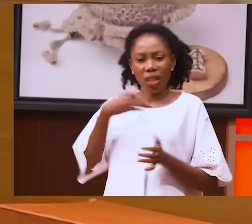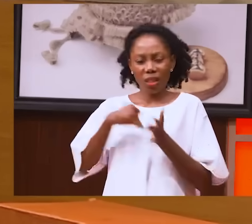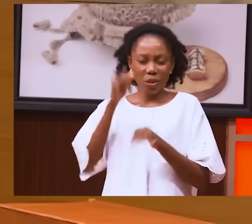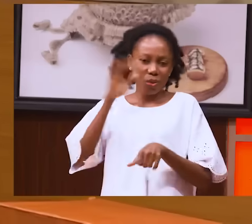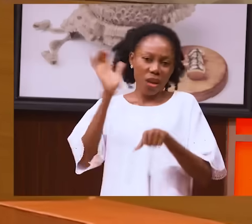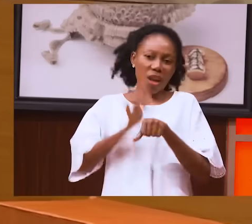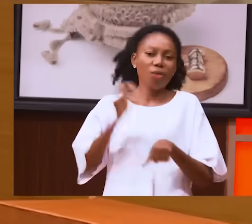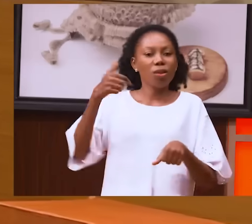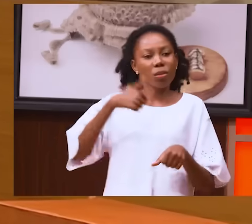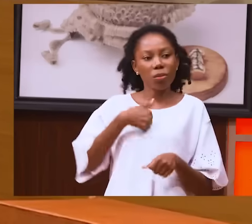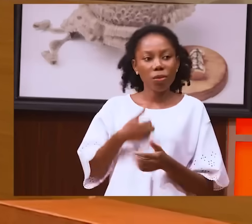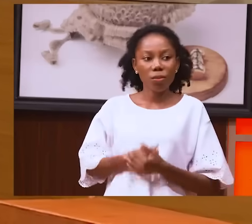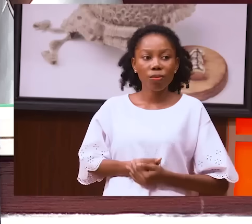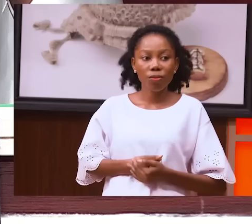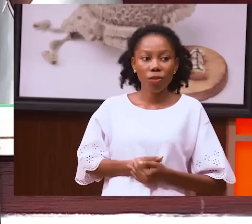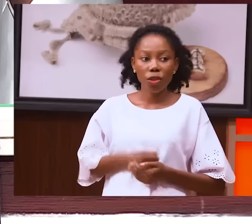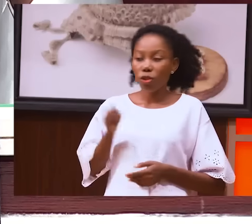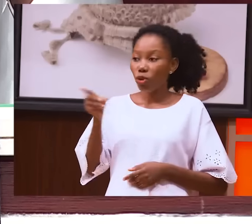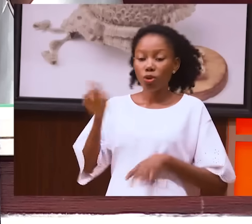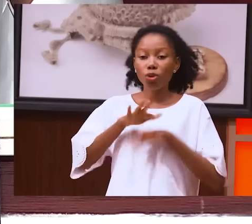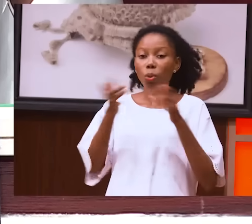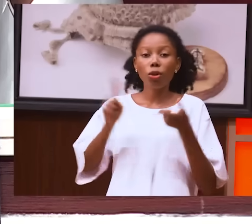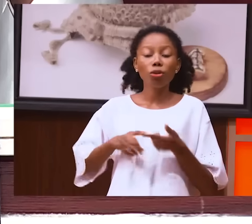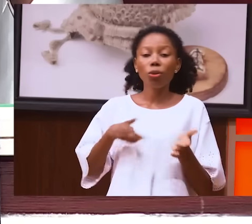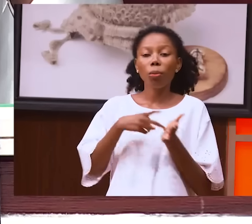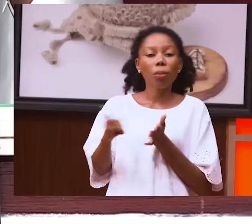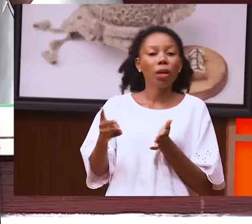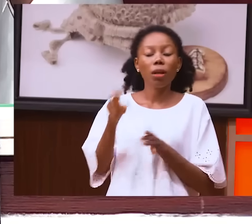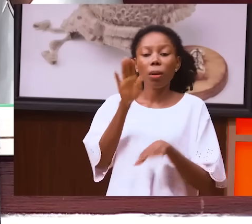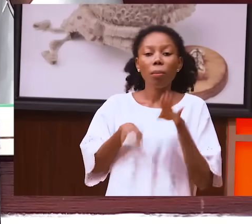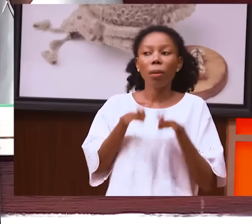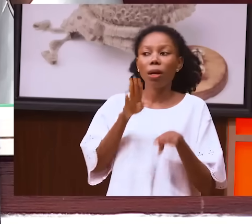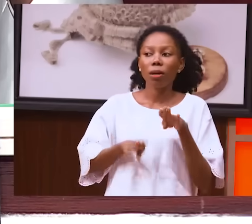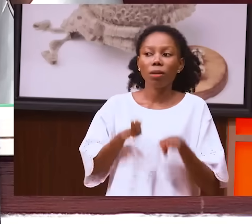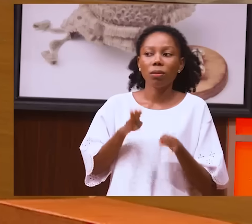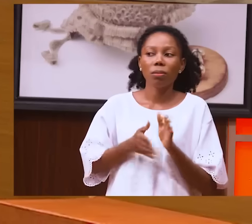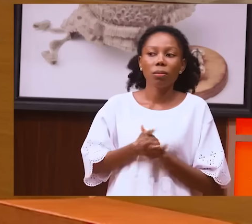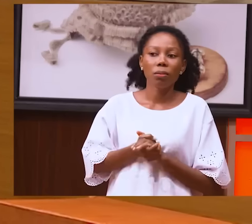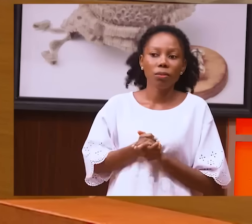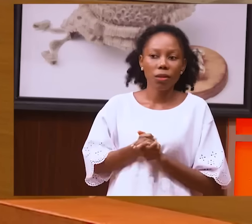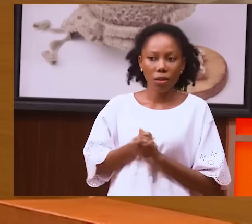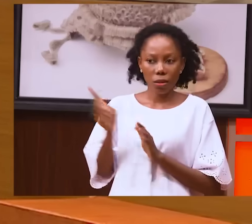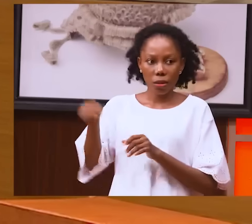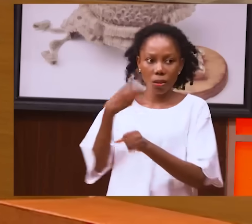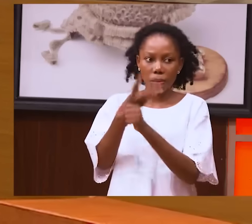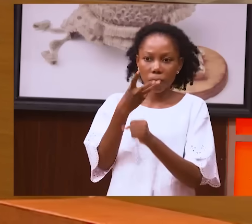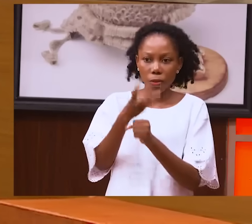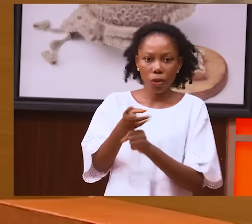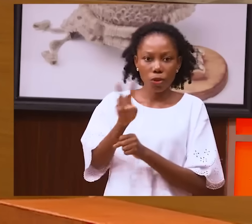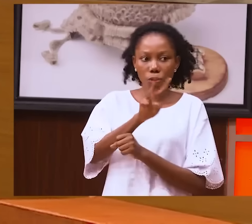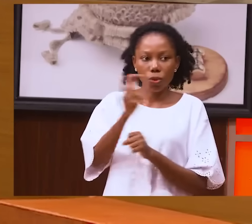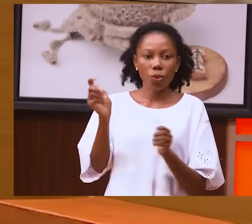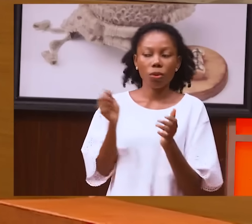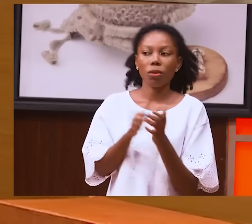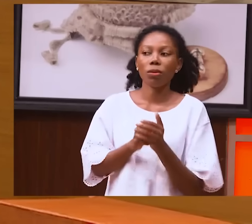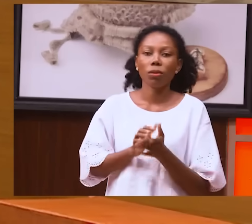for me to go and get this way. So you don't intend to pay the balance of 100,000 naira in short? Let me pay 200,000 naira. Maybe I will drop 100,000. By